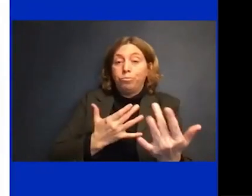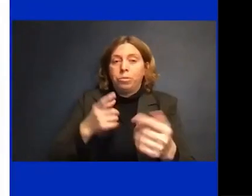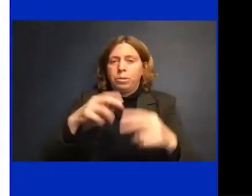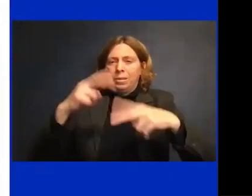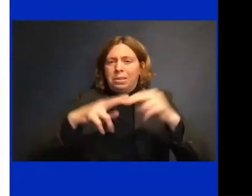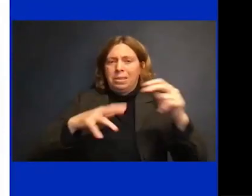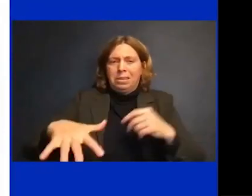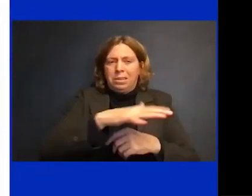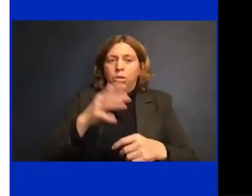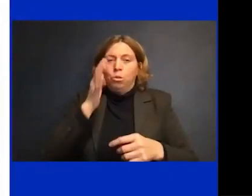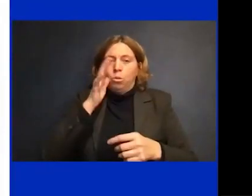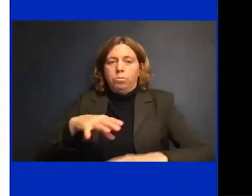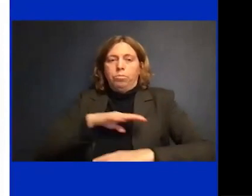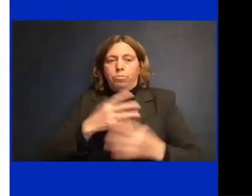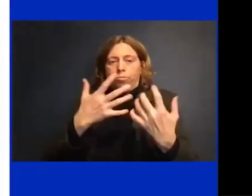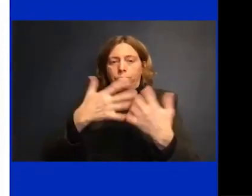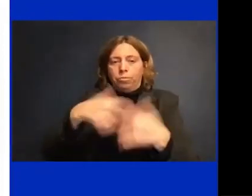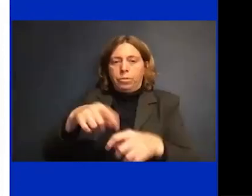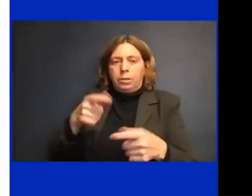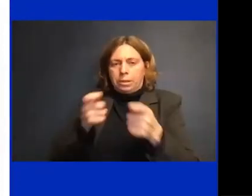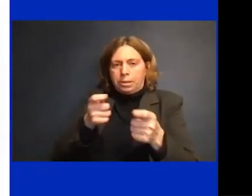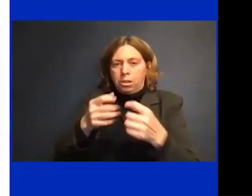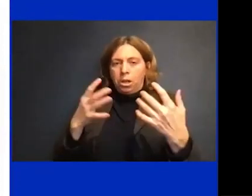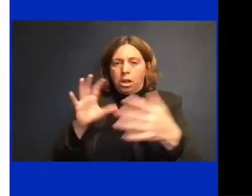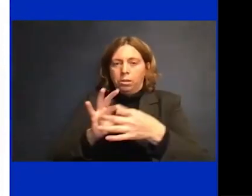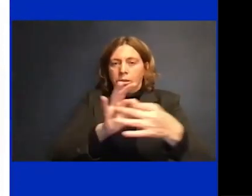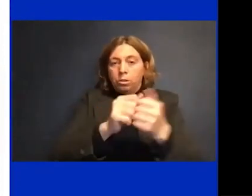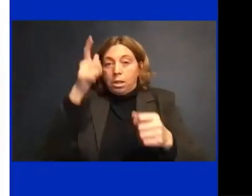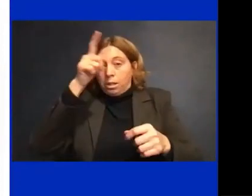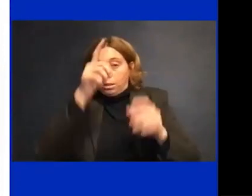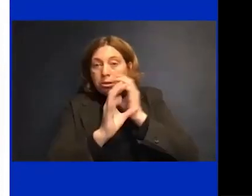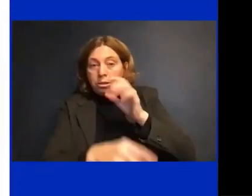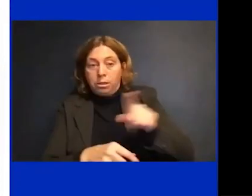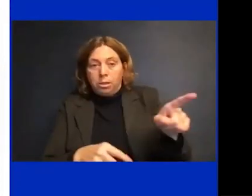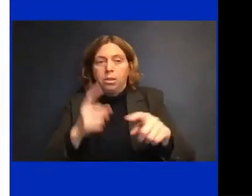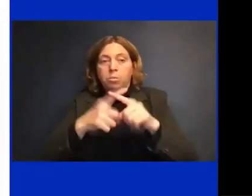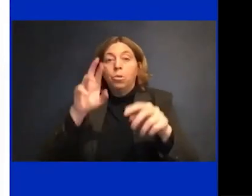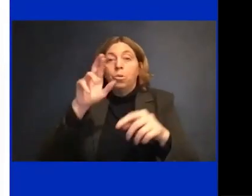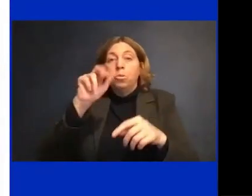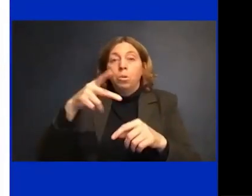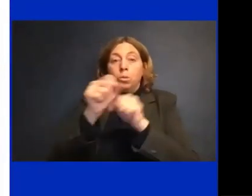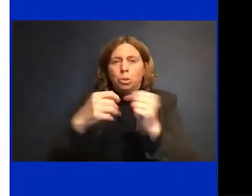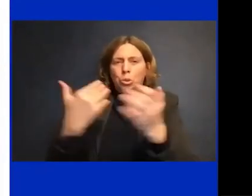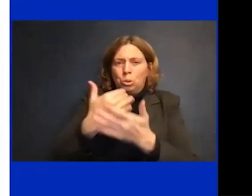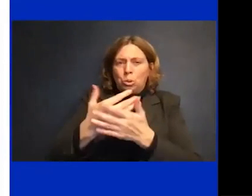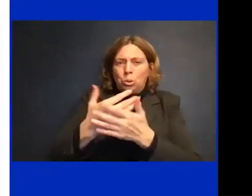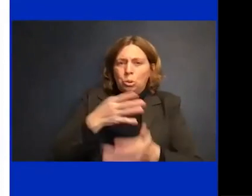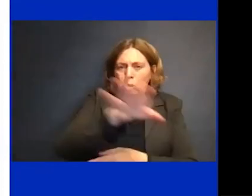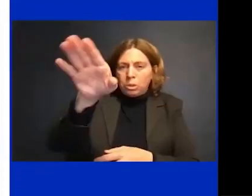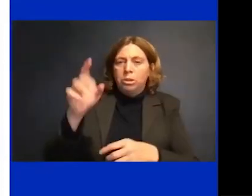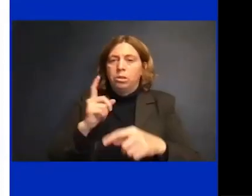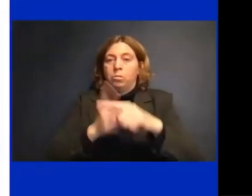will facilitate direct connections between the Lincoln Tunnel and the new terminal. The new ramp structure, which connects the